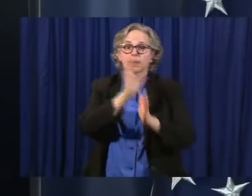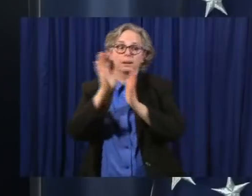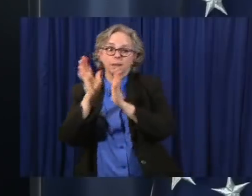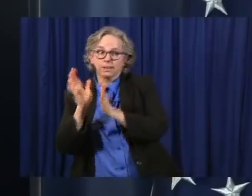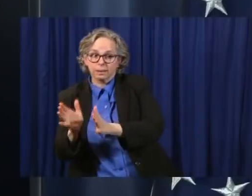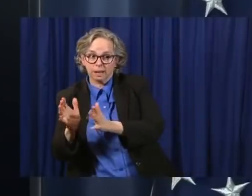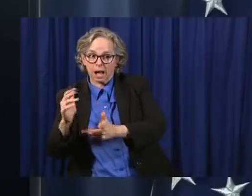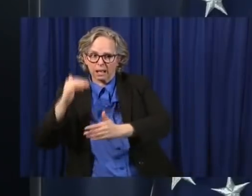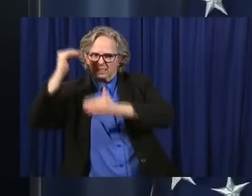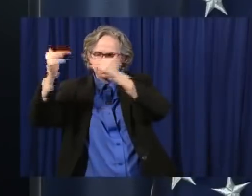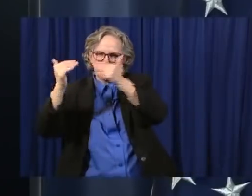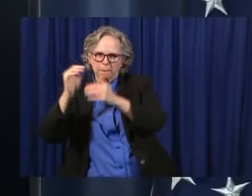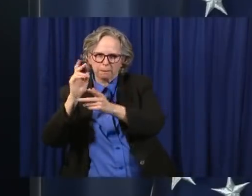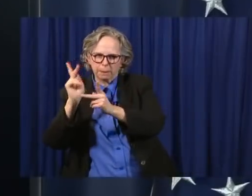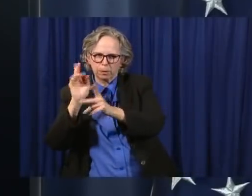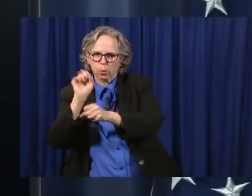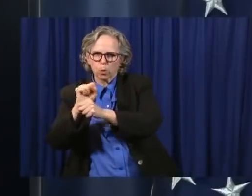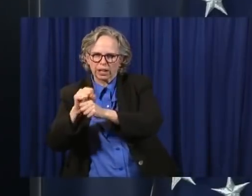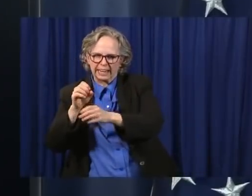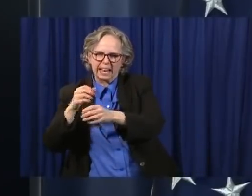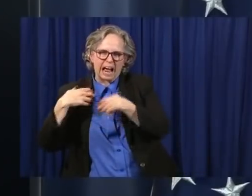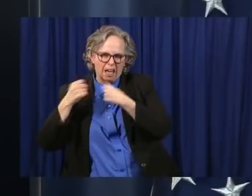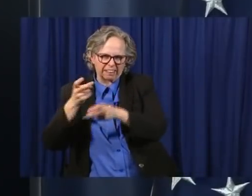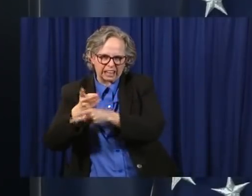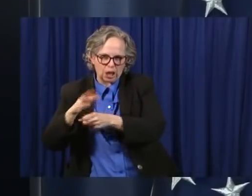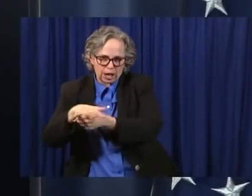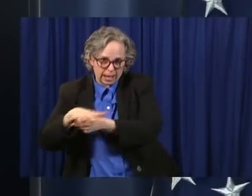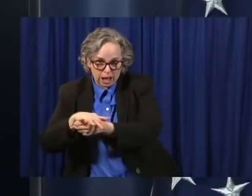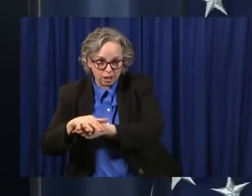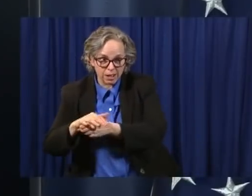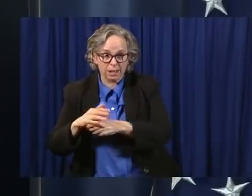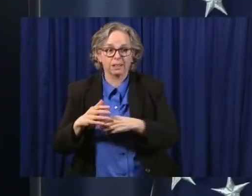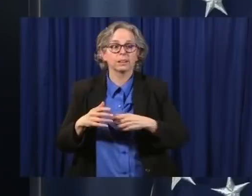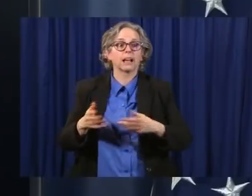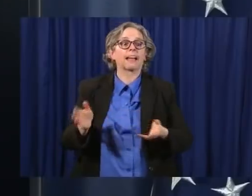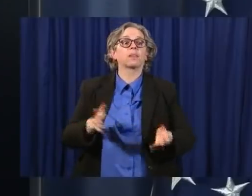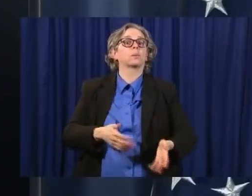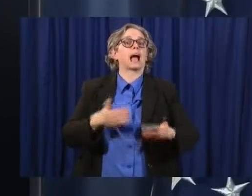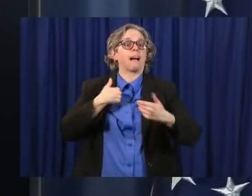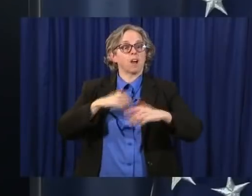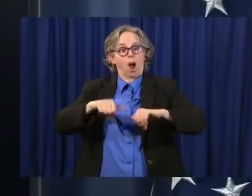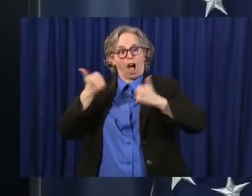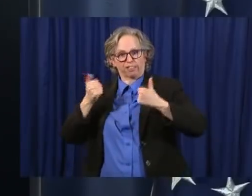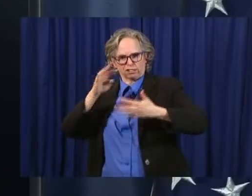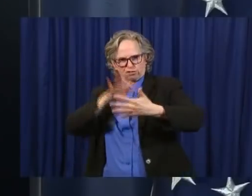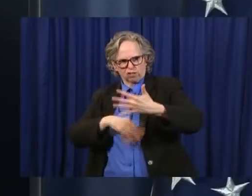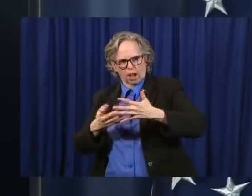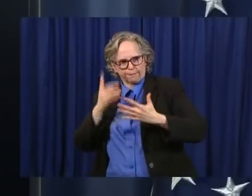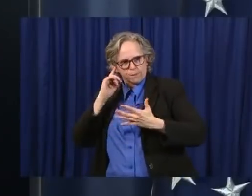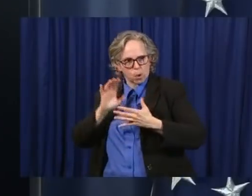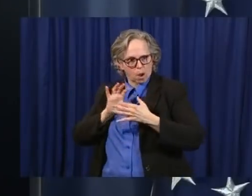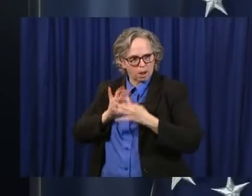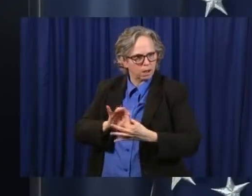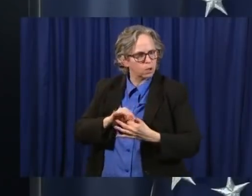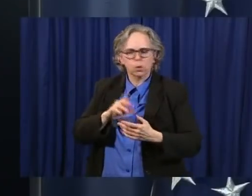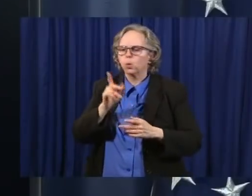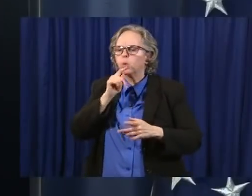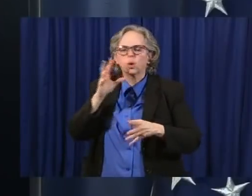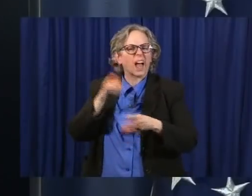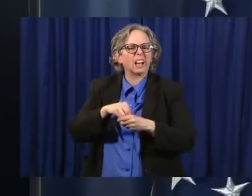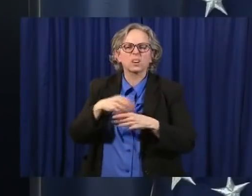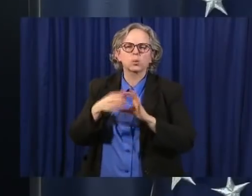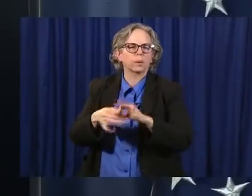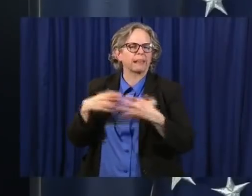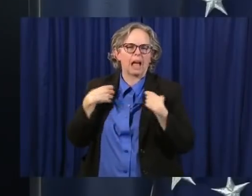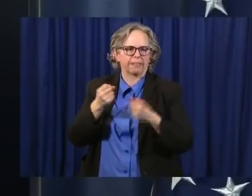healthcare area with those staff. And then we have another chart for people that are not healthcare professionals and the things that they